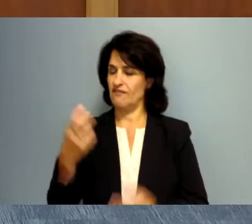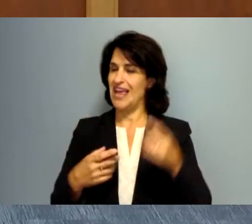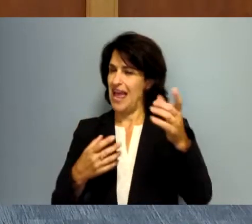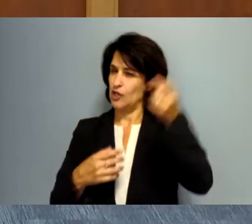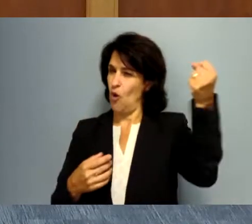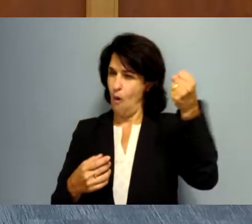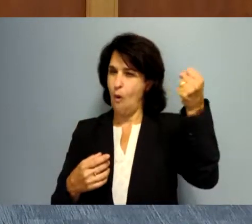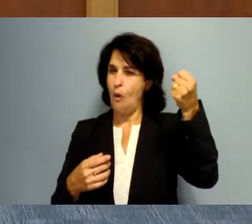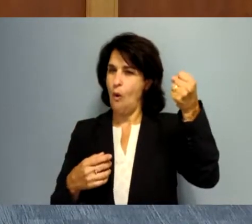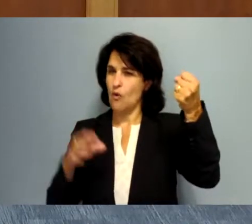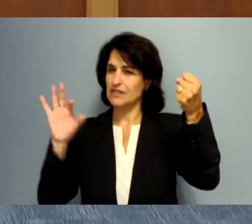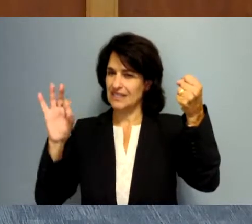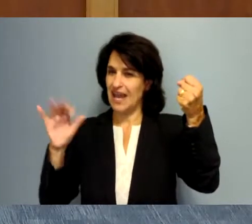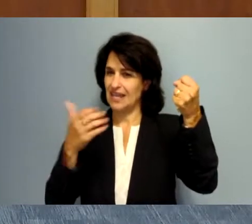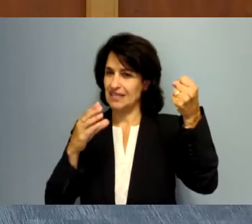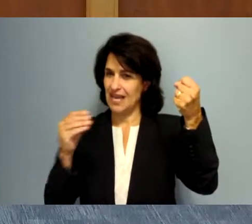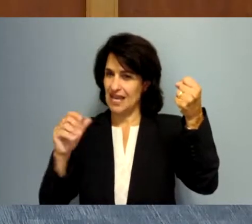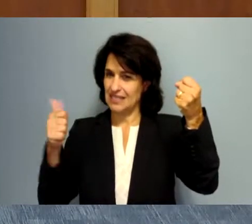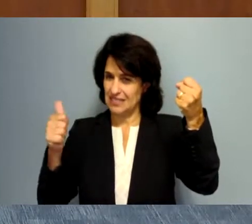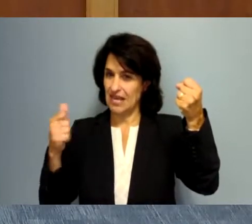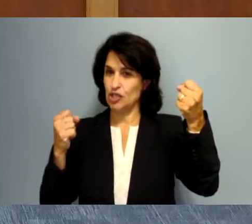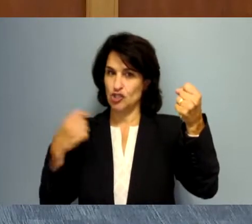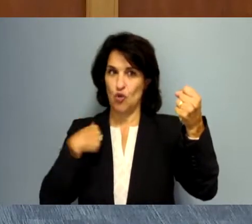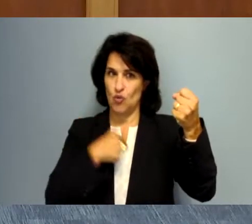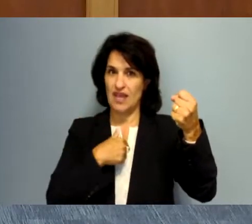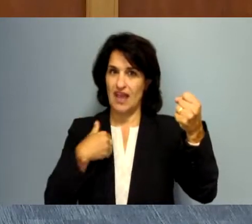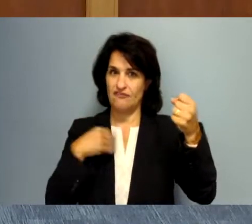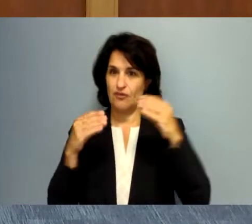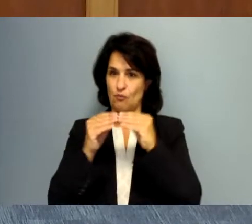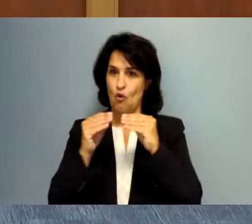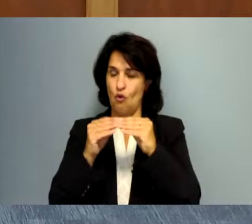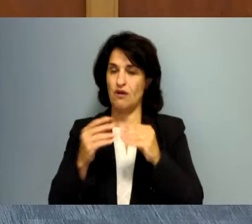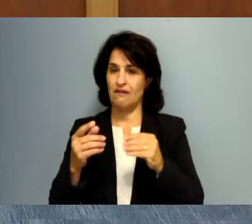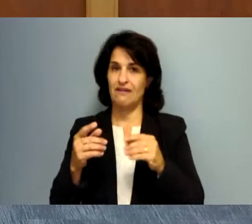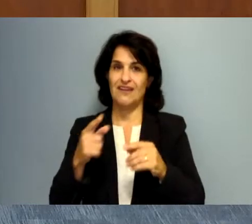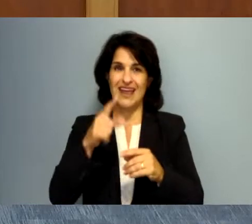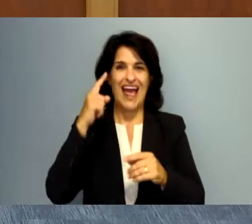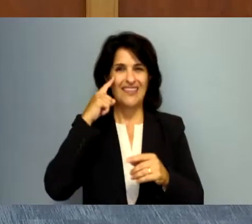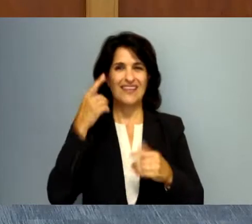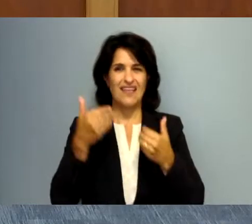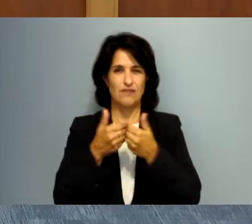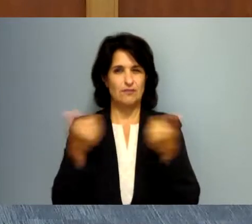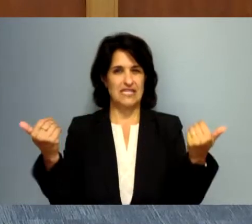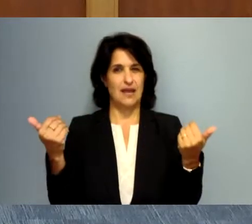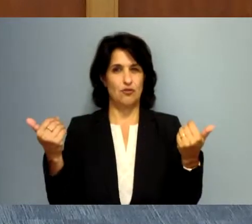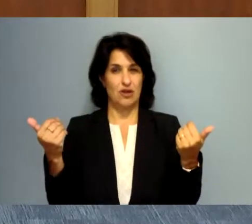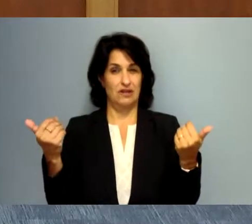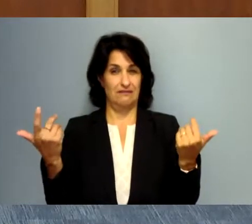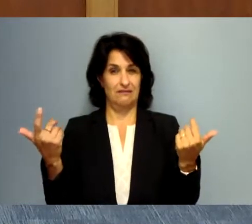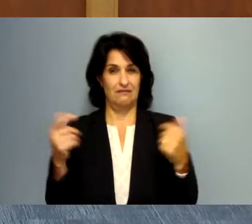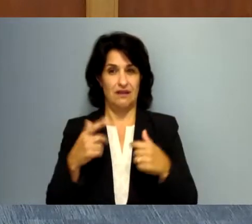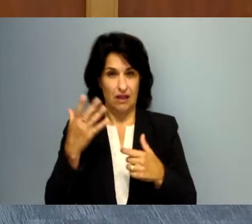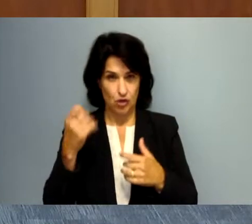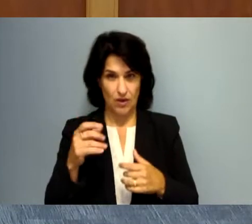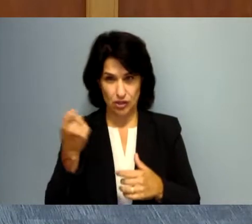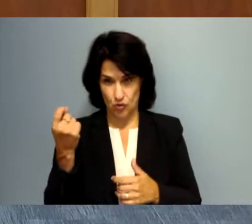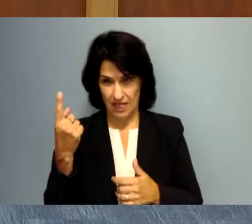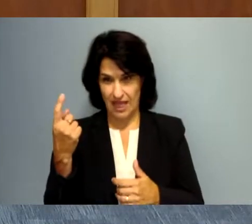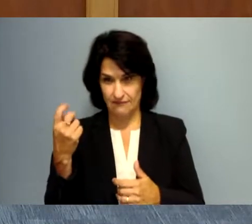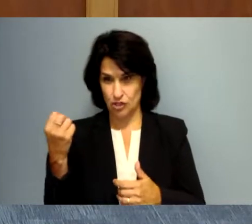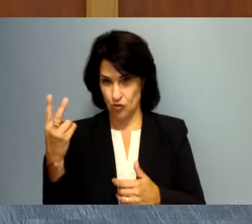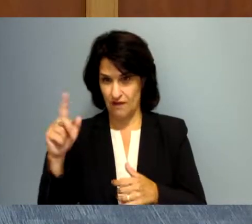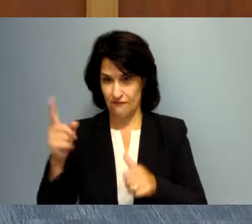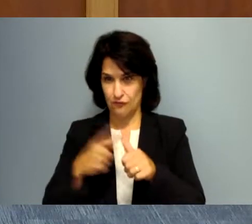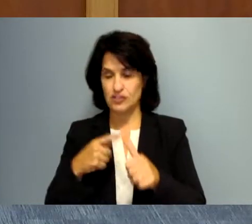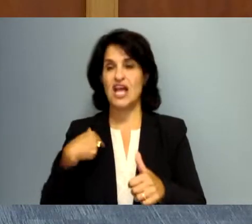and 10 so that we can have additional time to work They out. have to be I think they have to be separated, but, so you want to do the 11, 12 first? Is Yes,